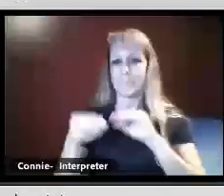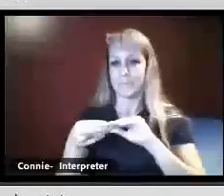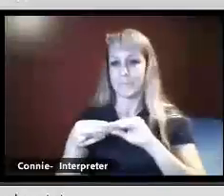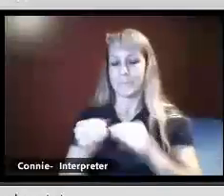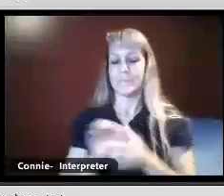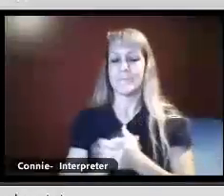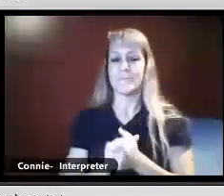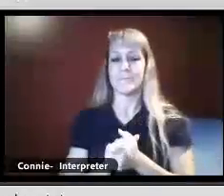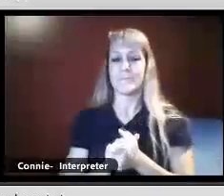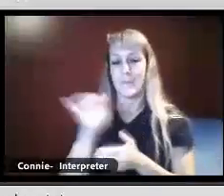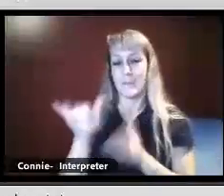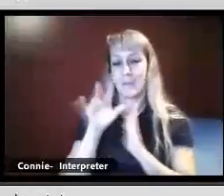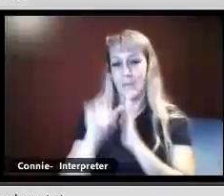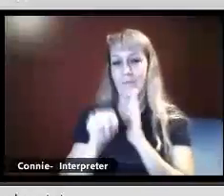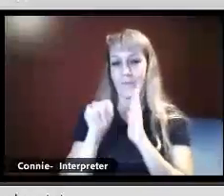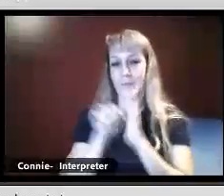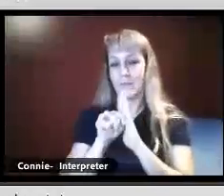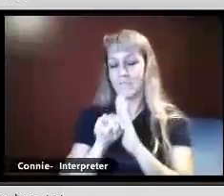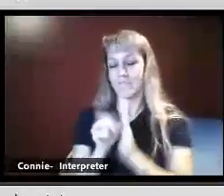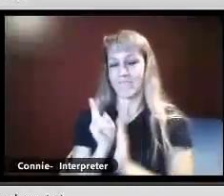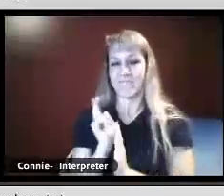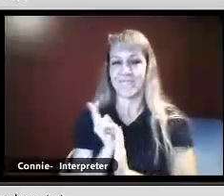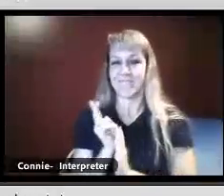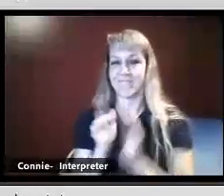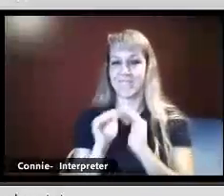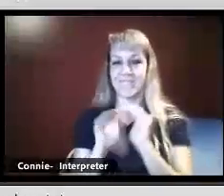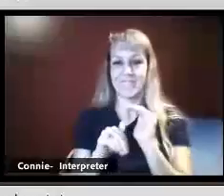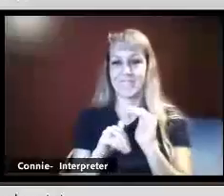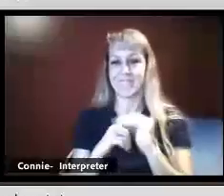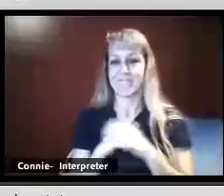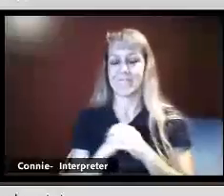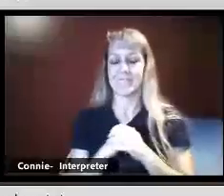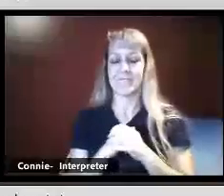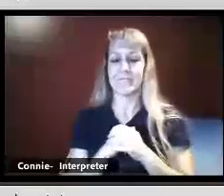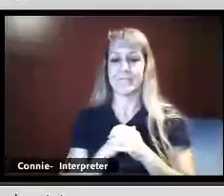This video is under 2 minutes long, and